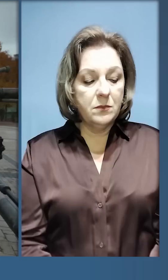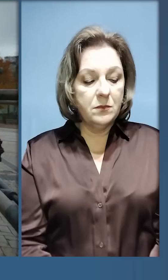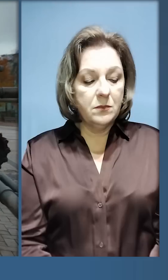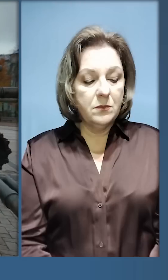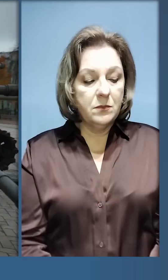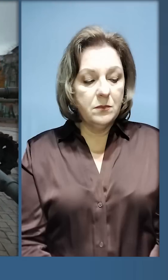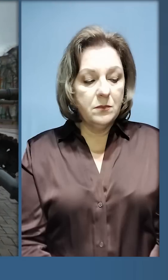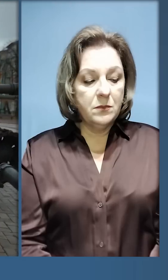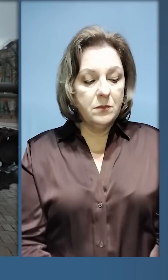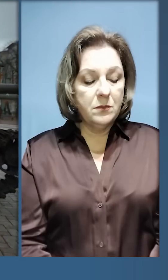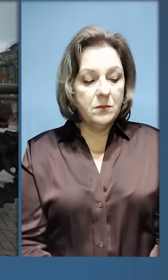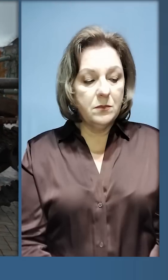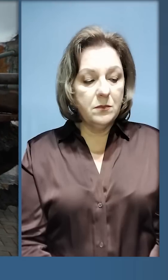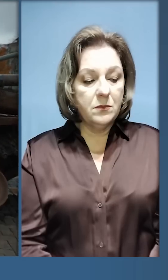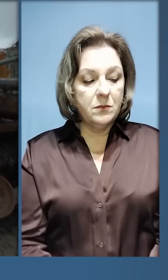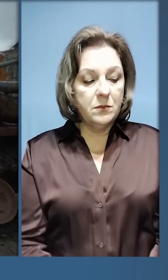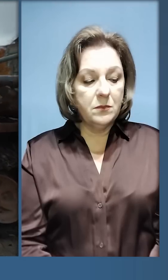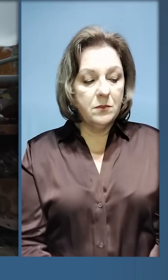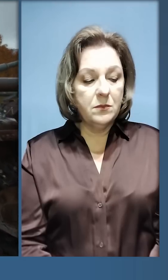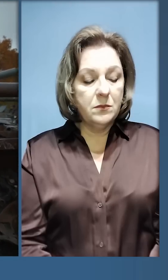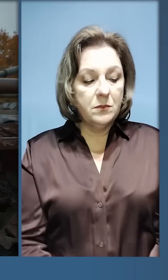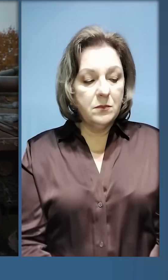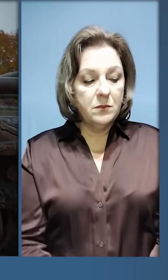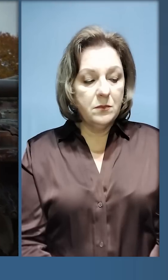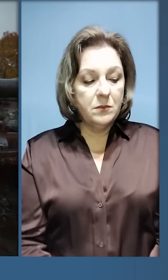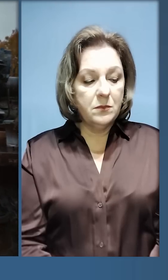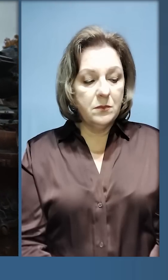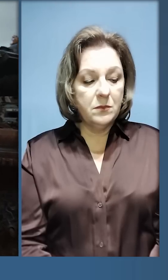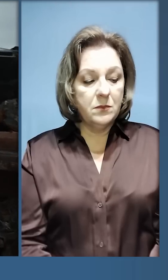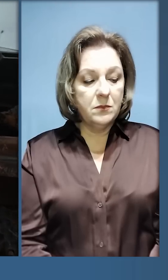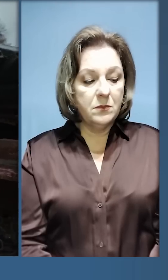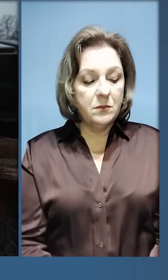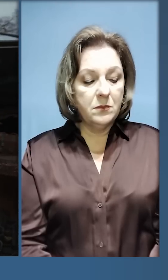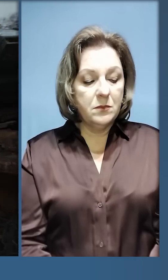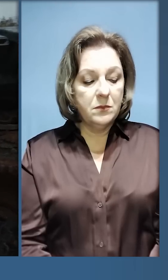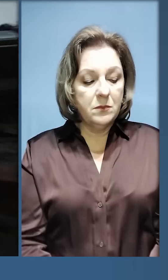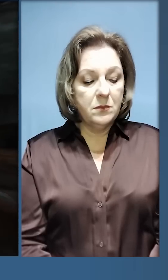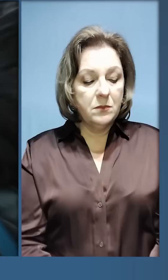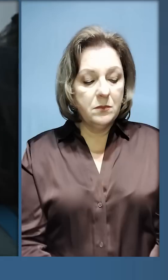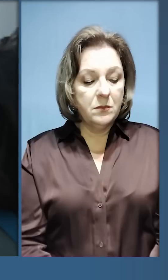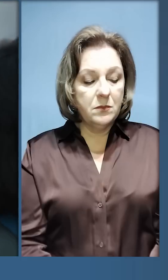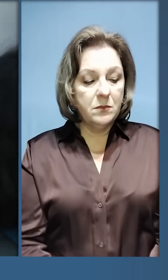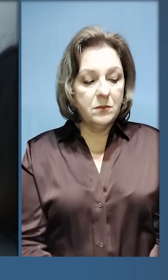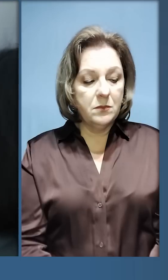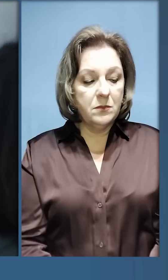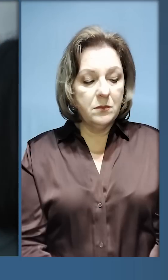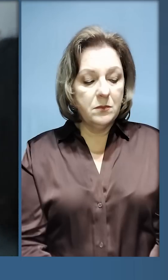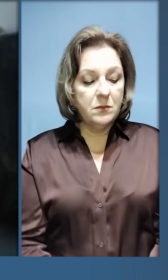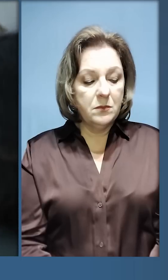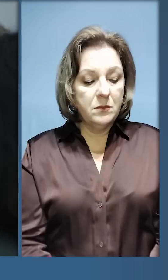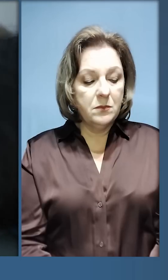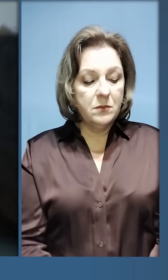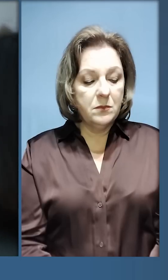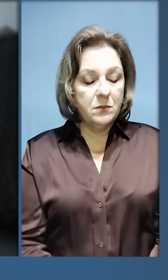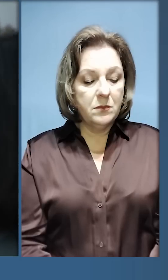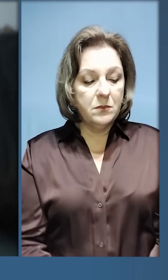from, probably came from Bucha. You know, it's close cities near the... Everybody in the United States knows